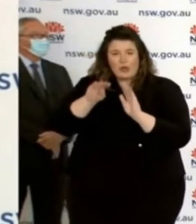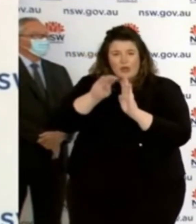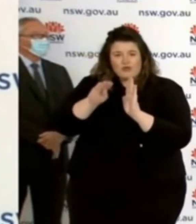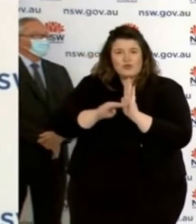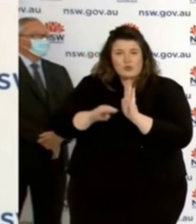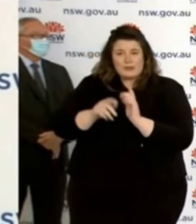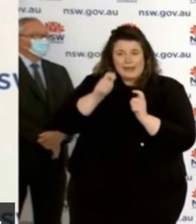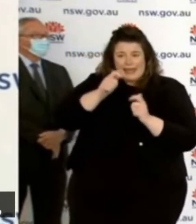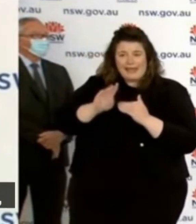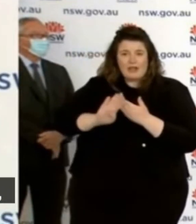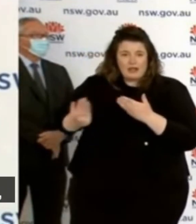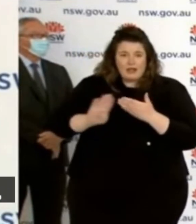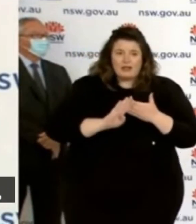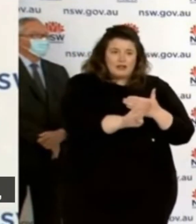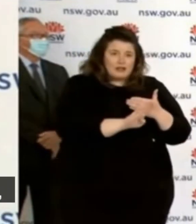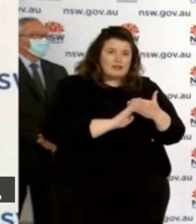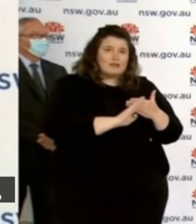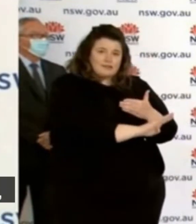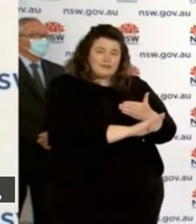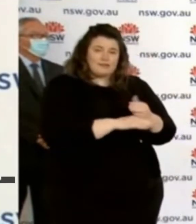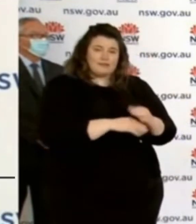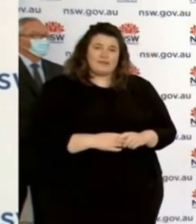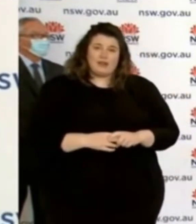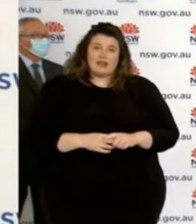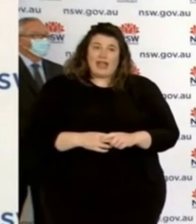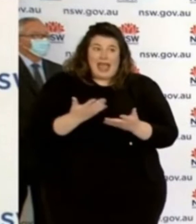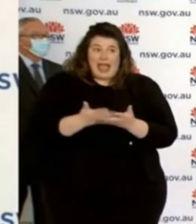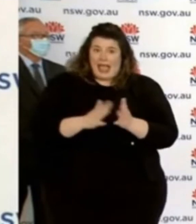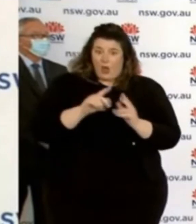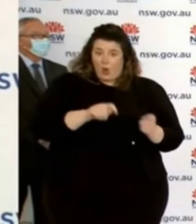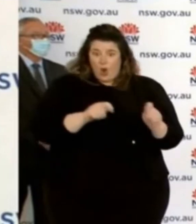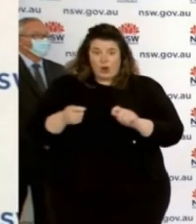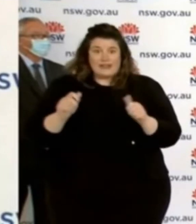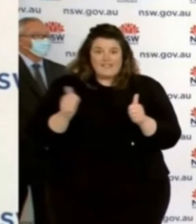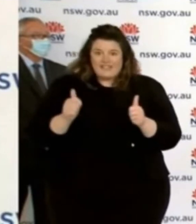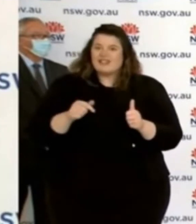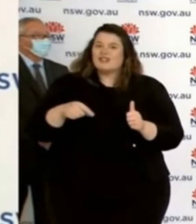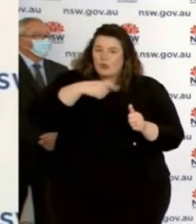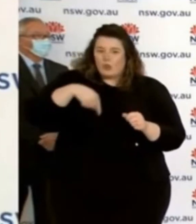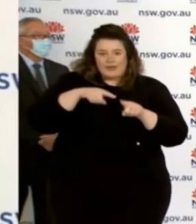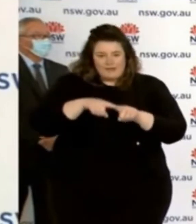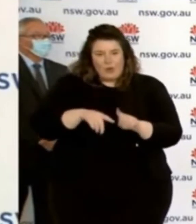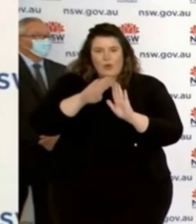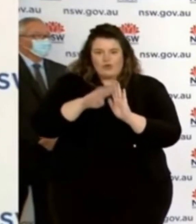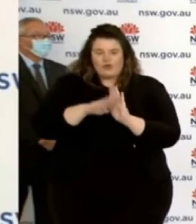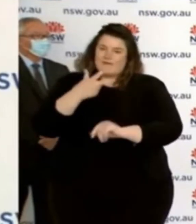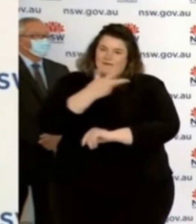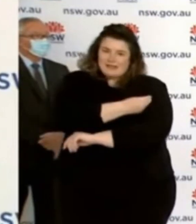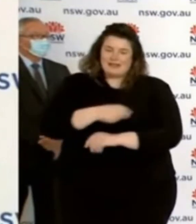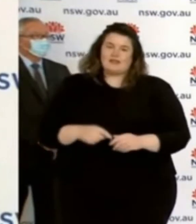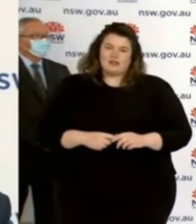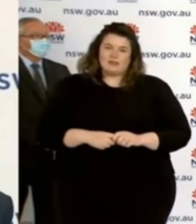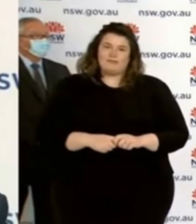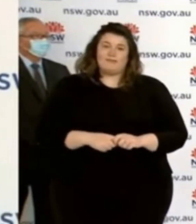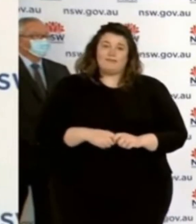the lockdown and the stay-home orders that are in place today, because only together are we able to achieve the end result, and that is a level of freedoms. But for regional